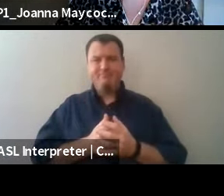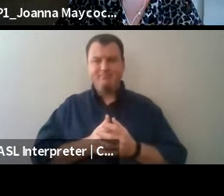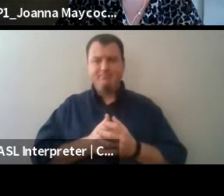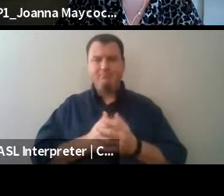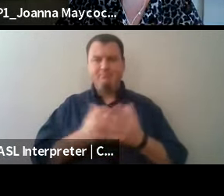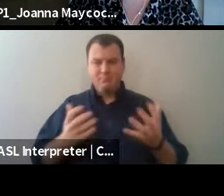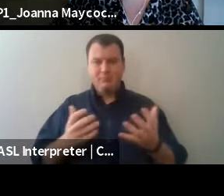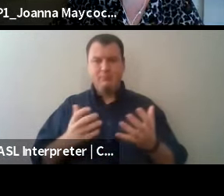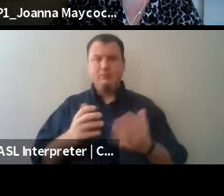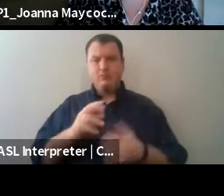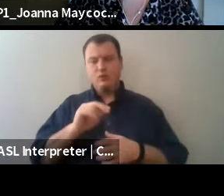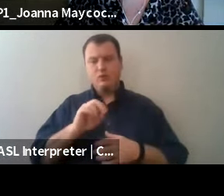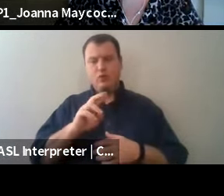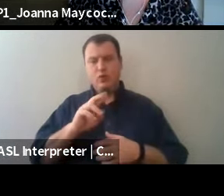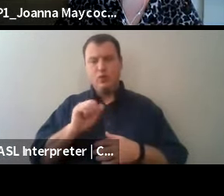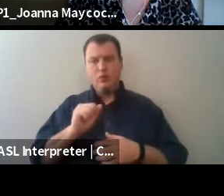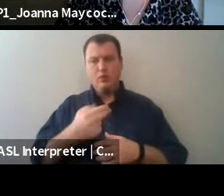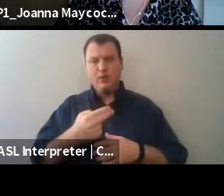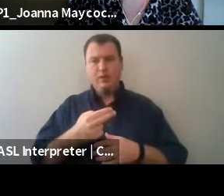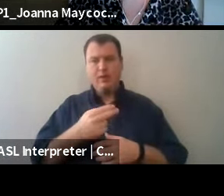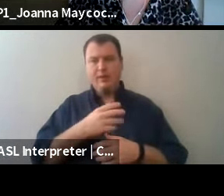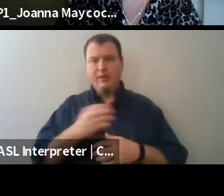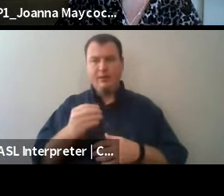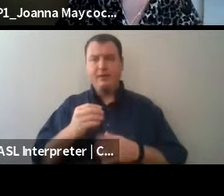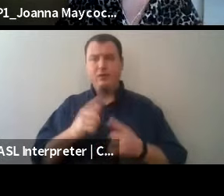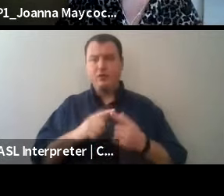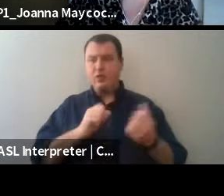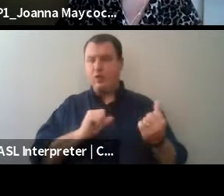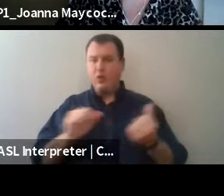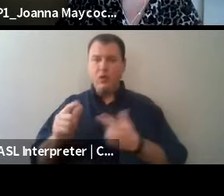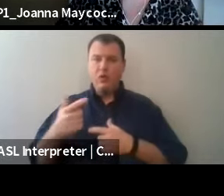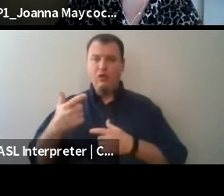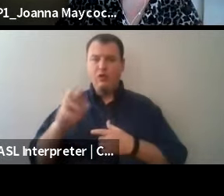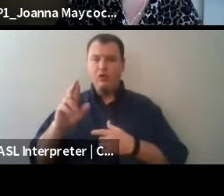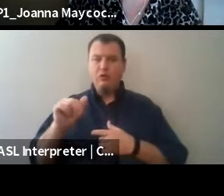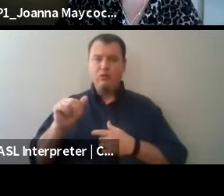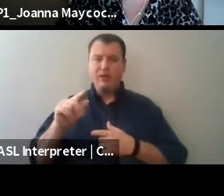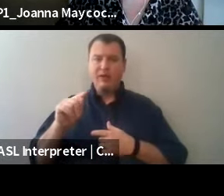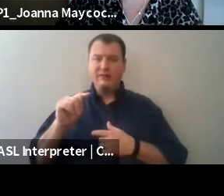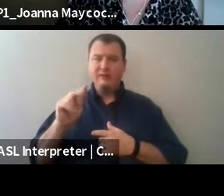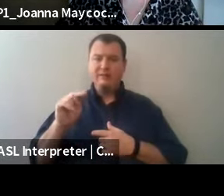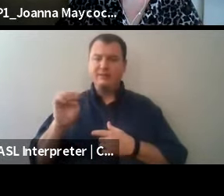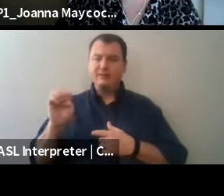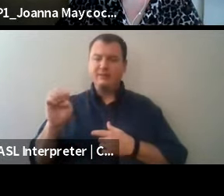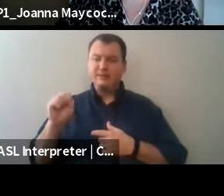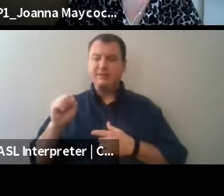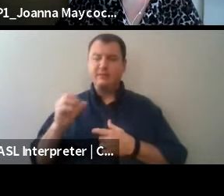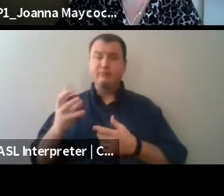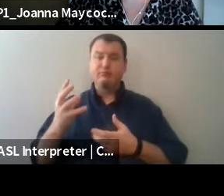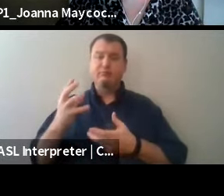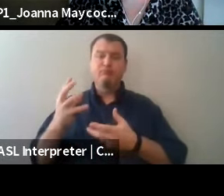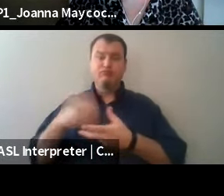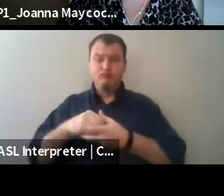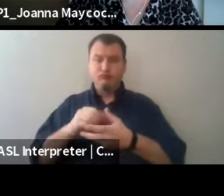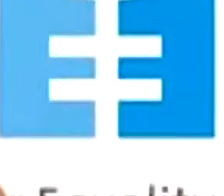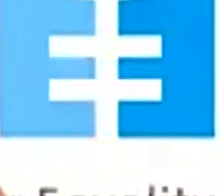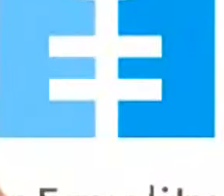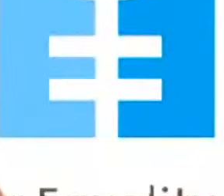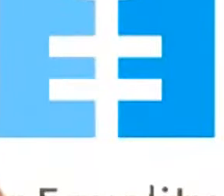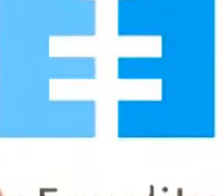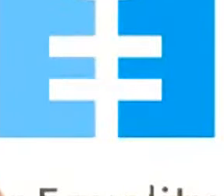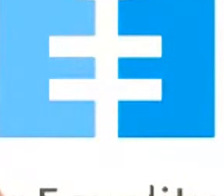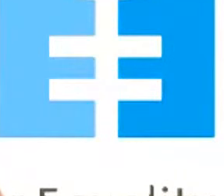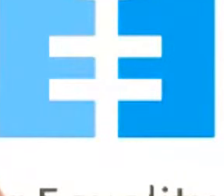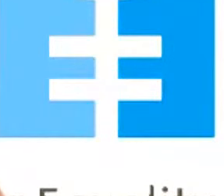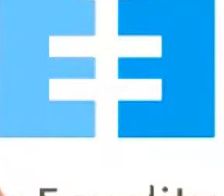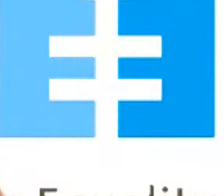to Nora and to all the grantees who are part of this important response. Now I'd